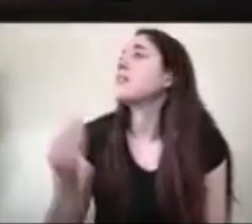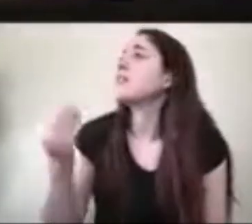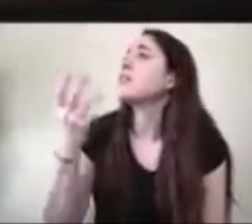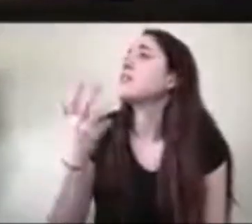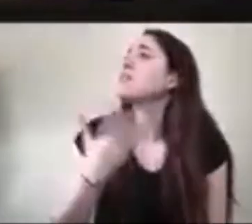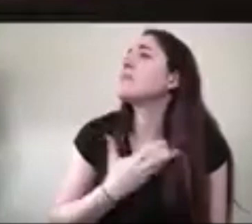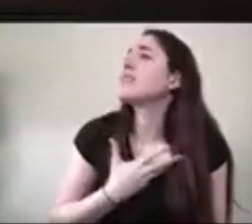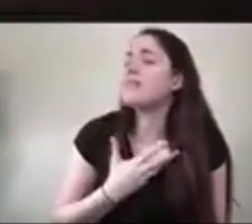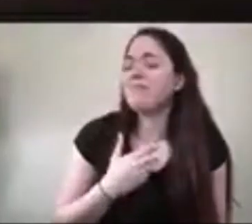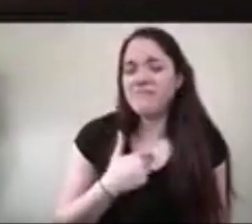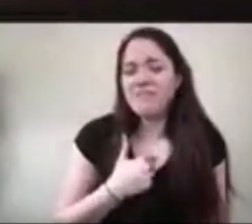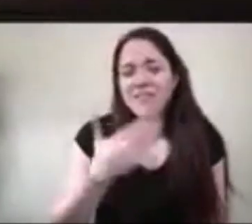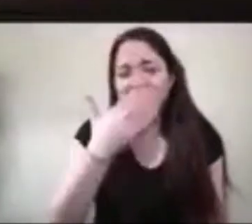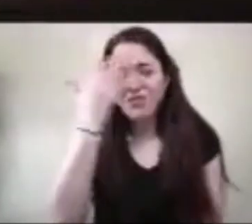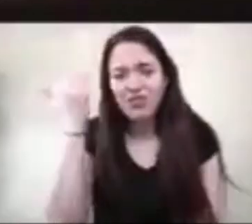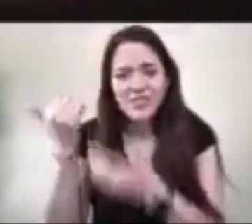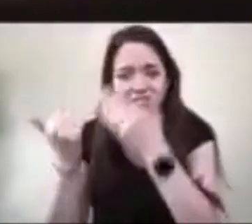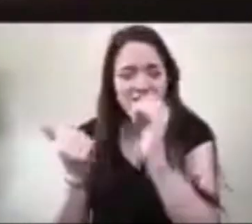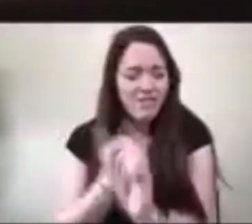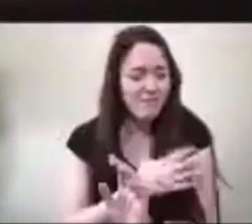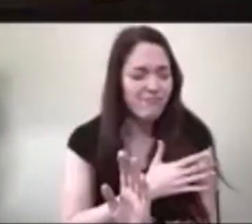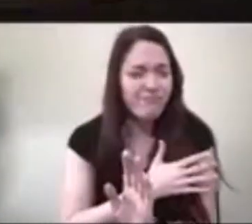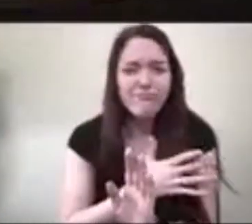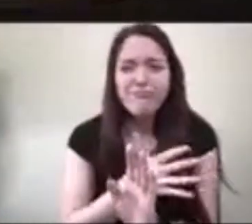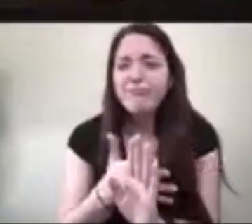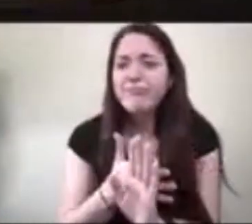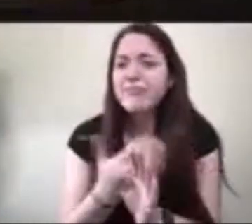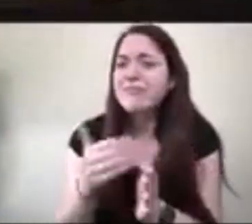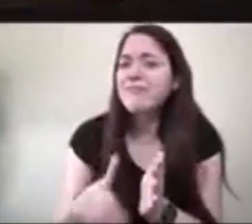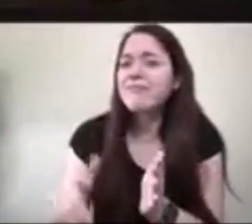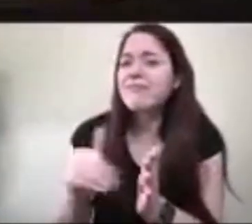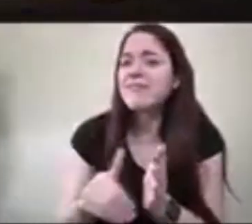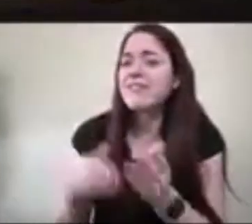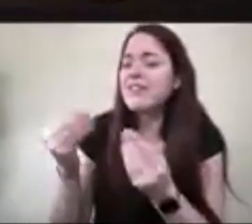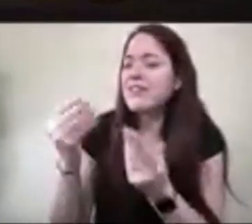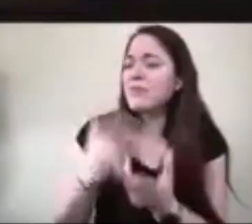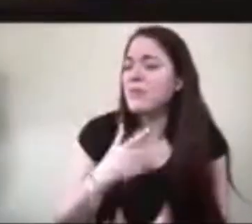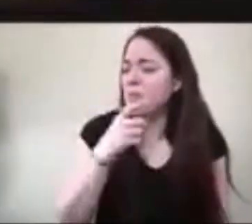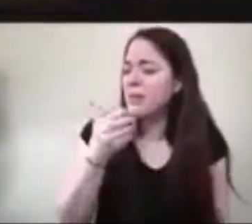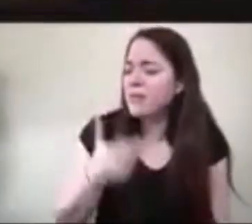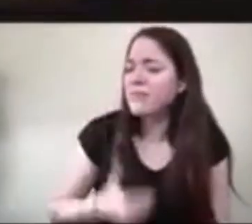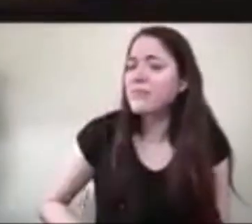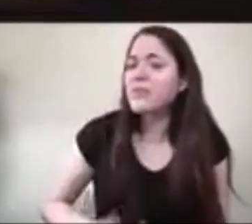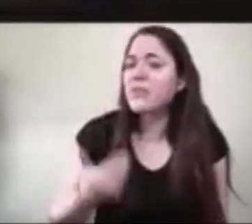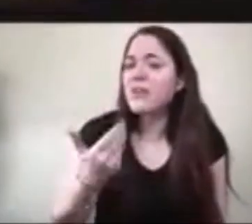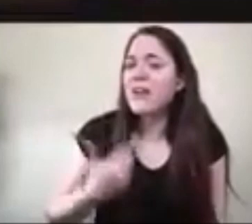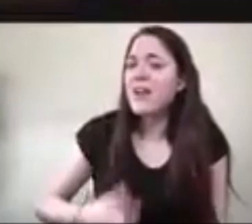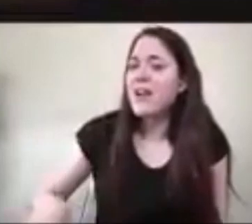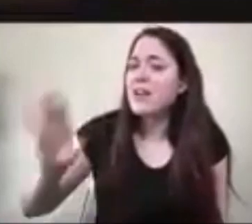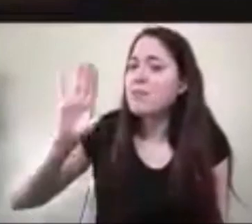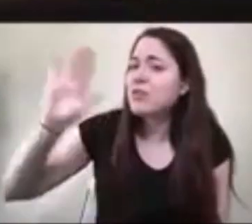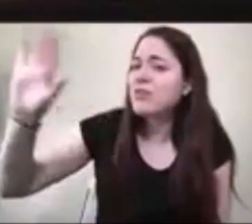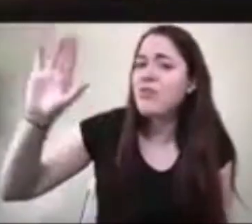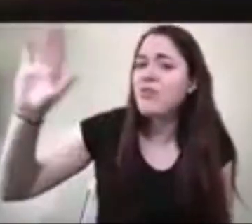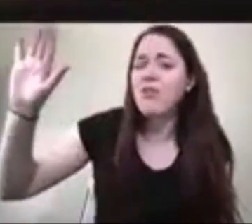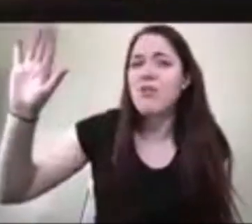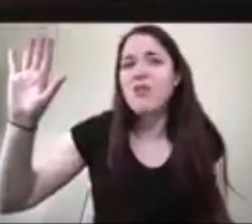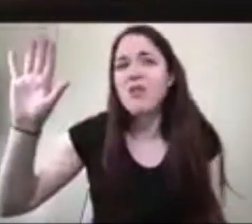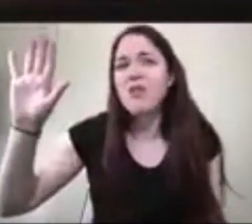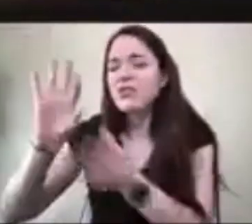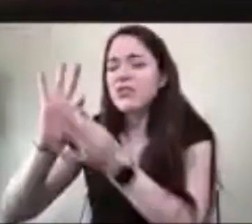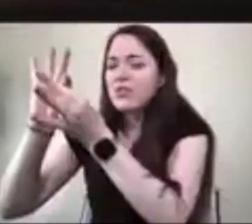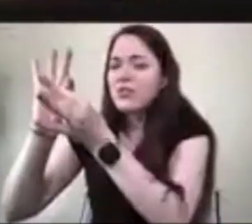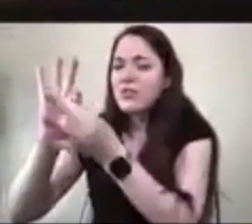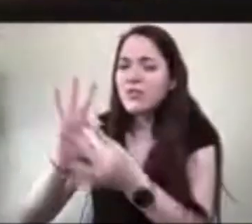Tell me lest I forget who I am to you, that I belong